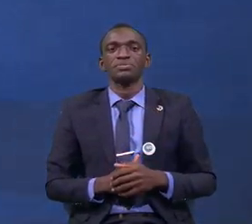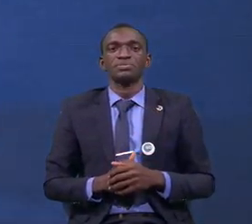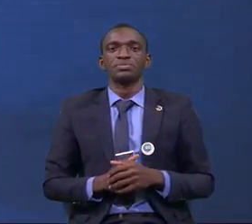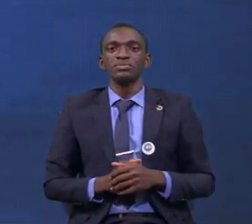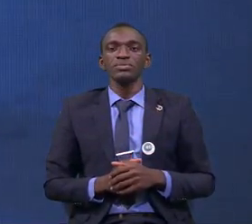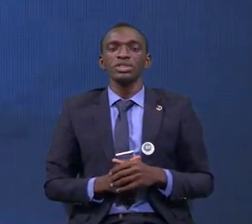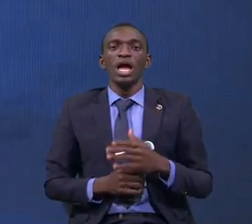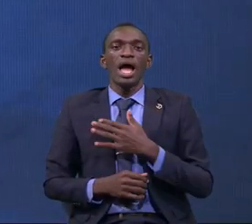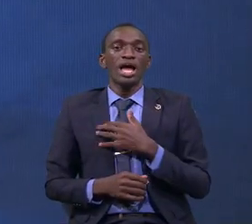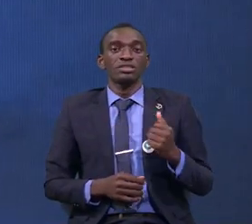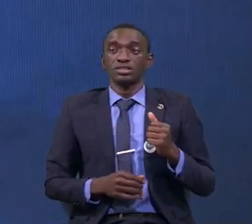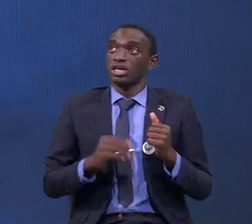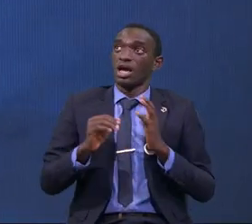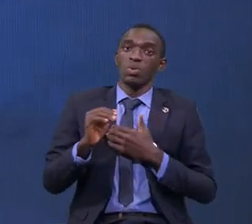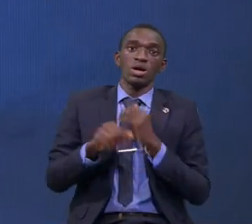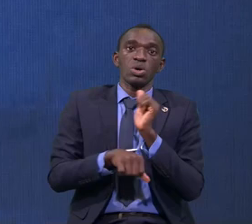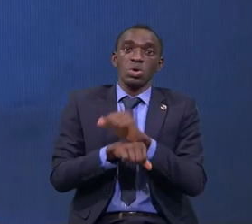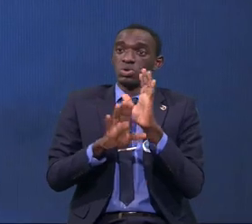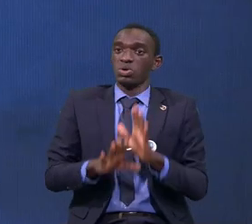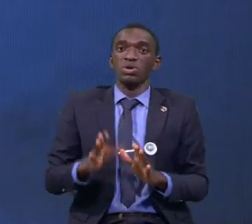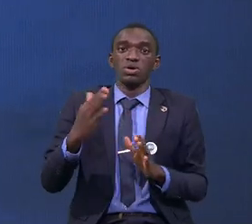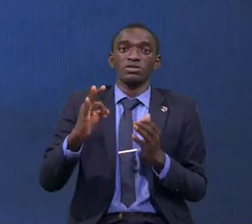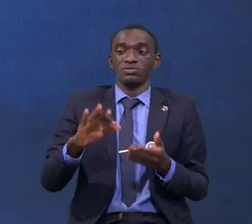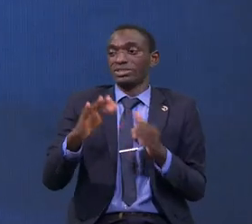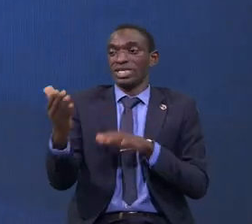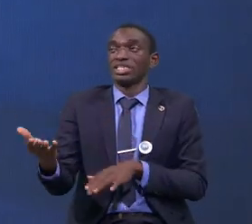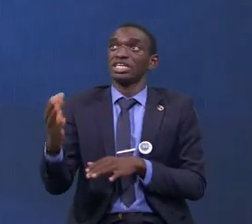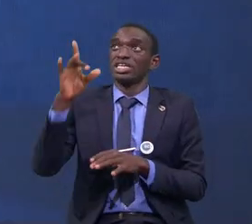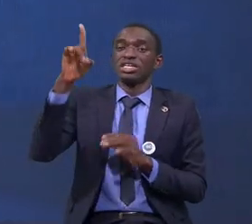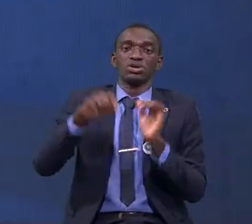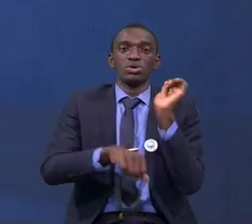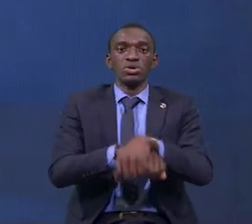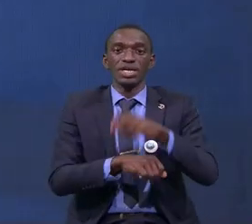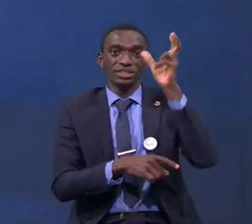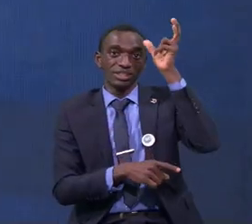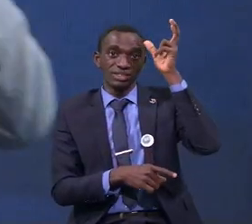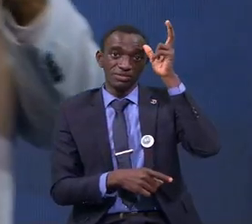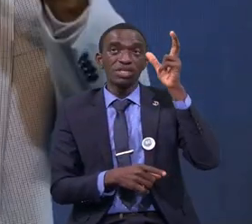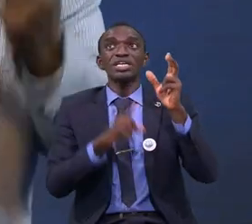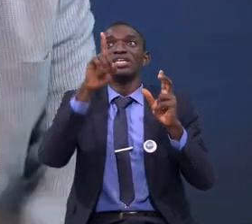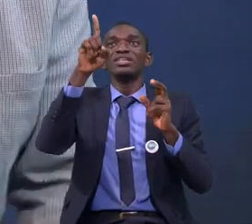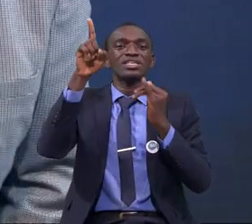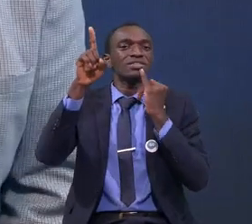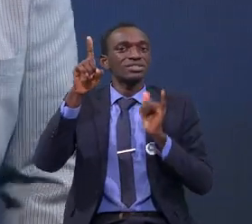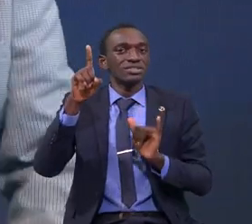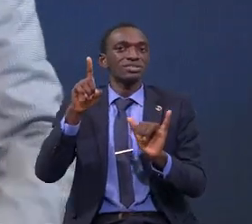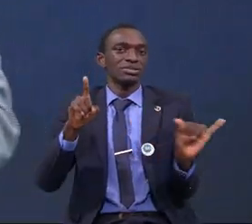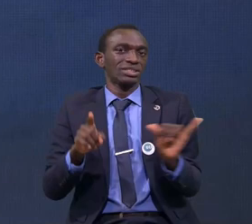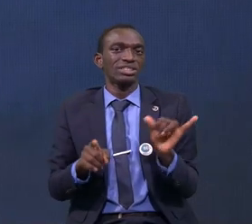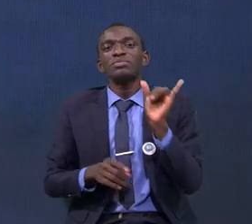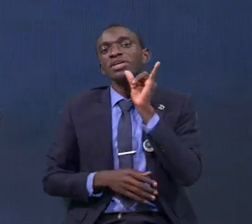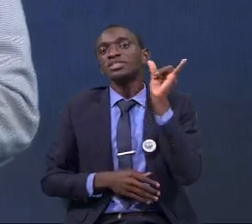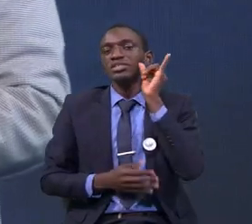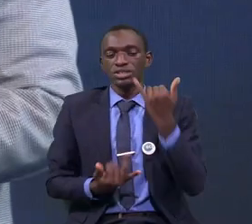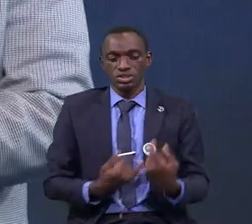The conqueror of death and the conqueror of the devil, the same, yesterday, today and